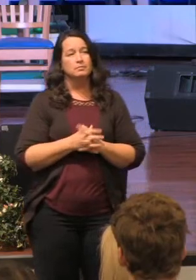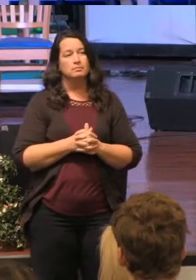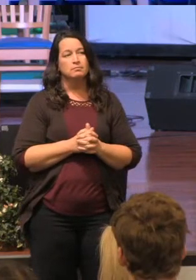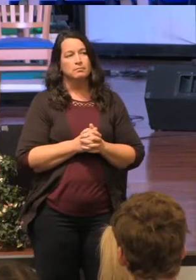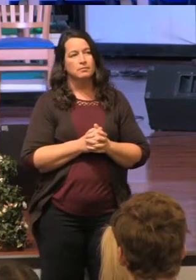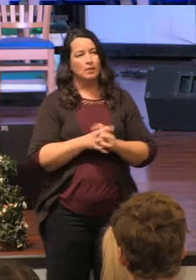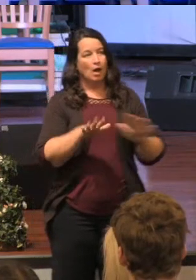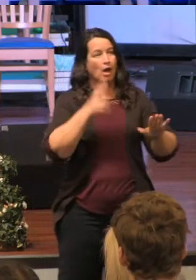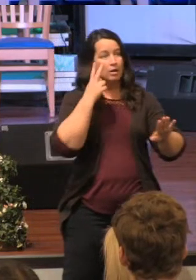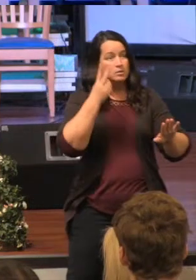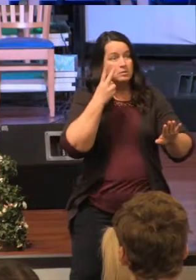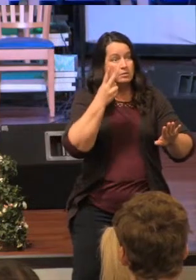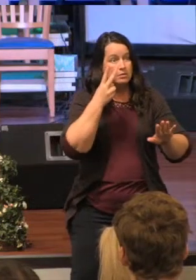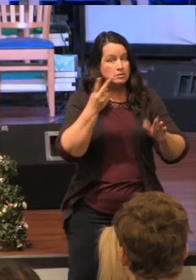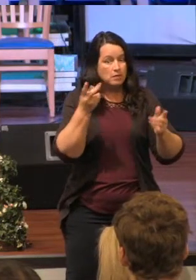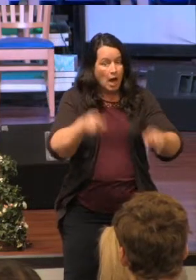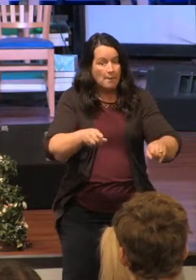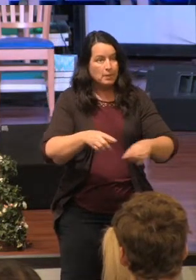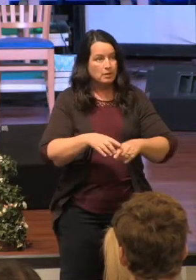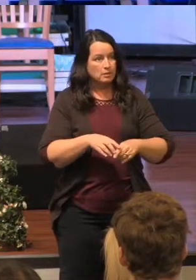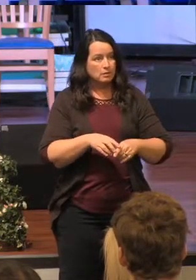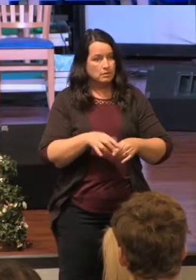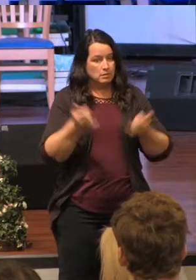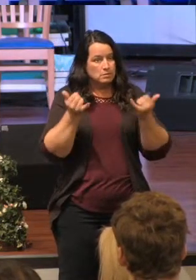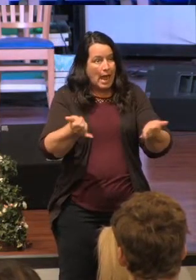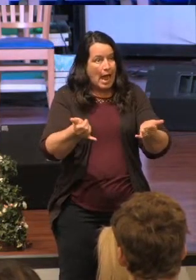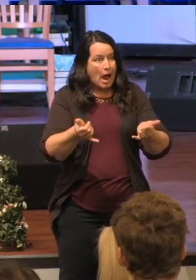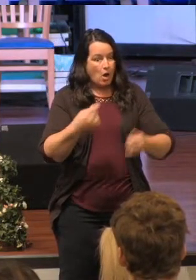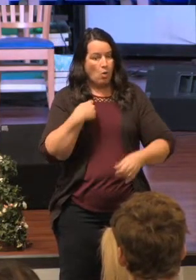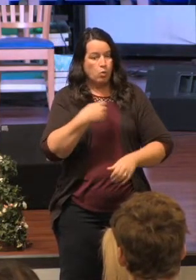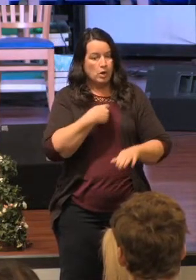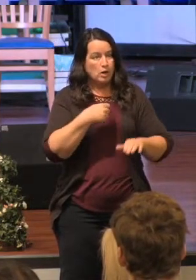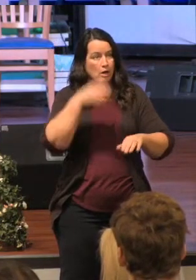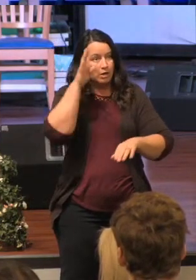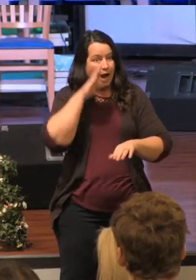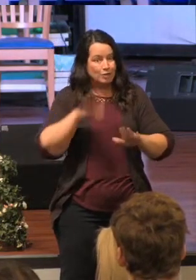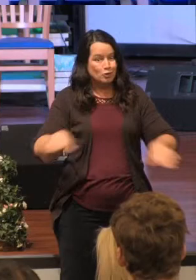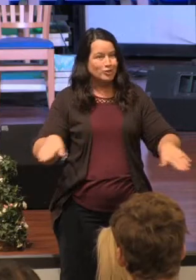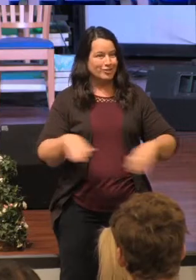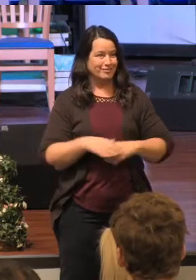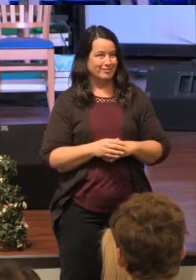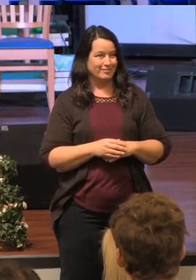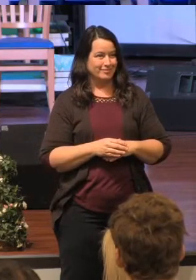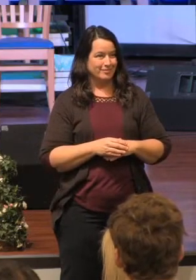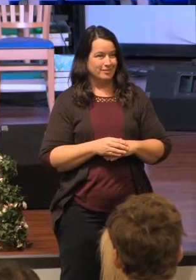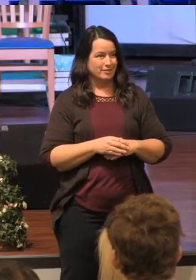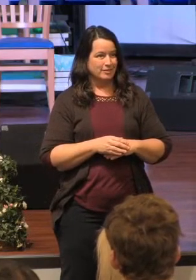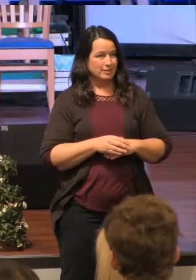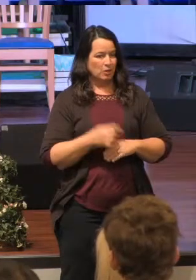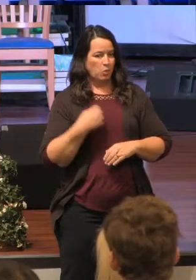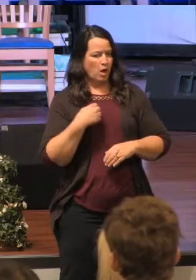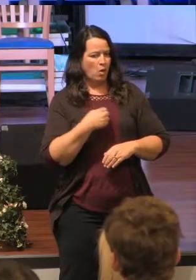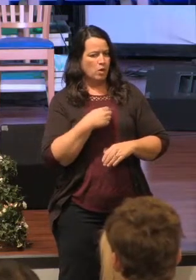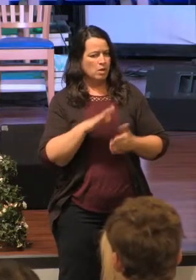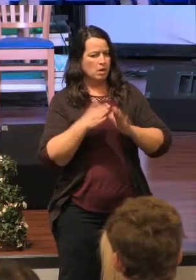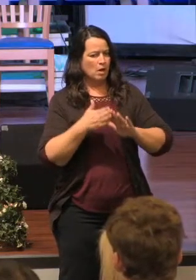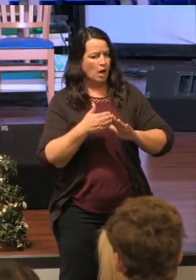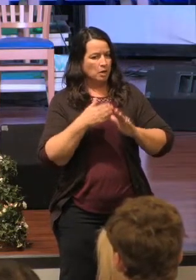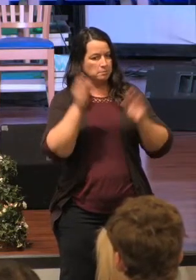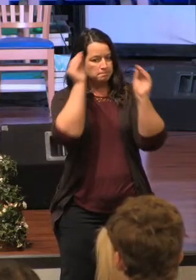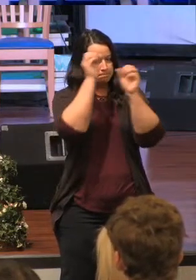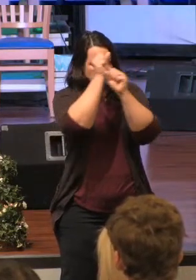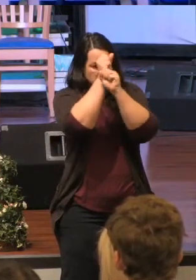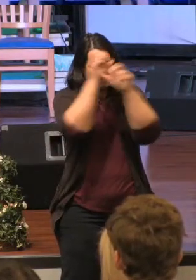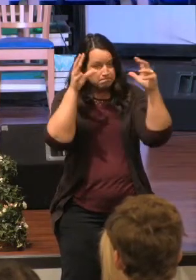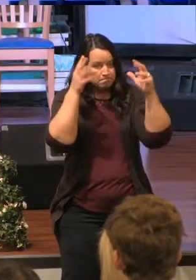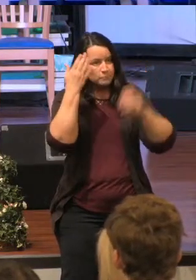Behold, look here now. See, now we are the children of God, and it has not yet been revealed what we shall be, but we know